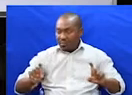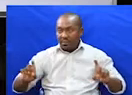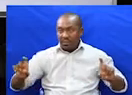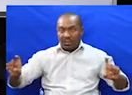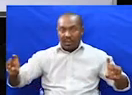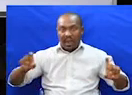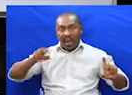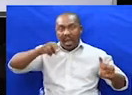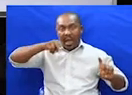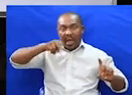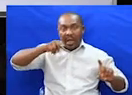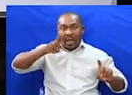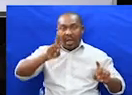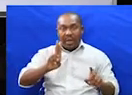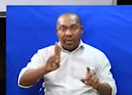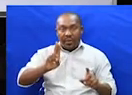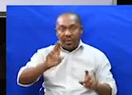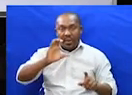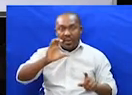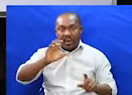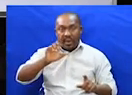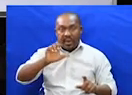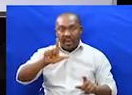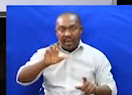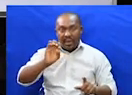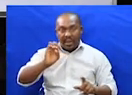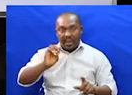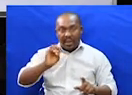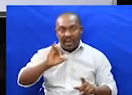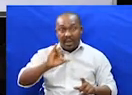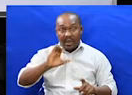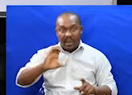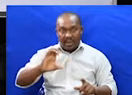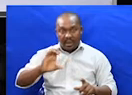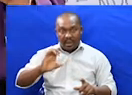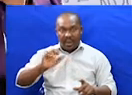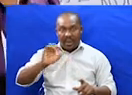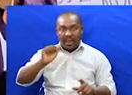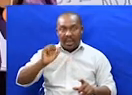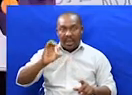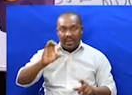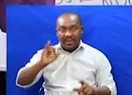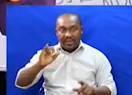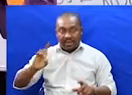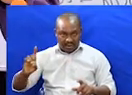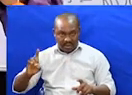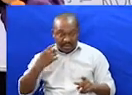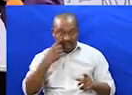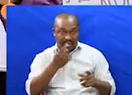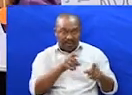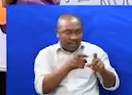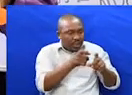nucleic acid is a large compound, but it consists of smaller building units